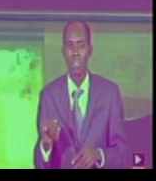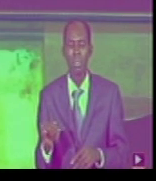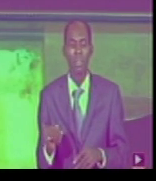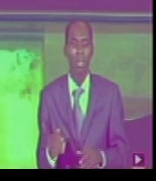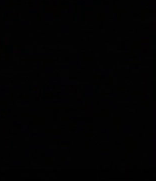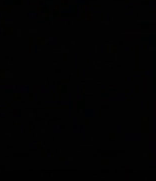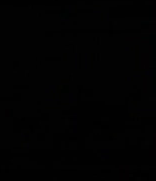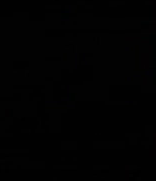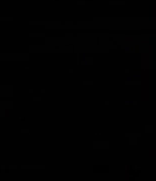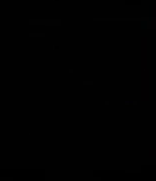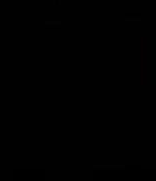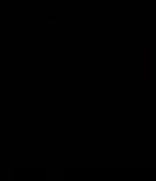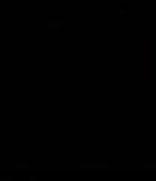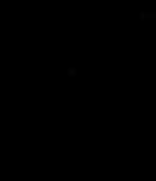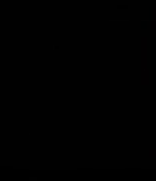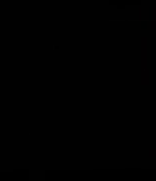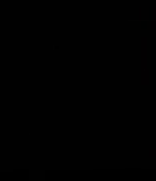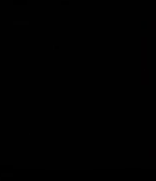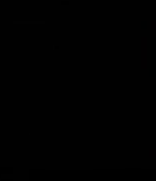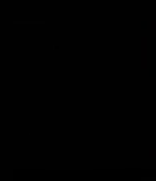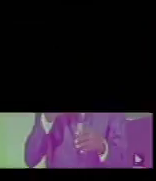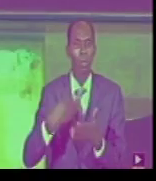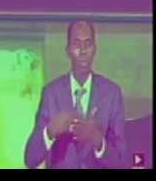overtime, which they didn't do.